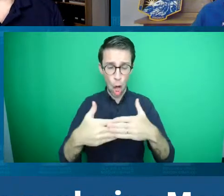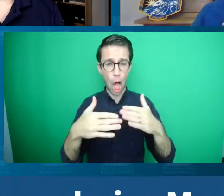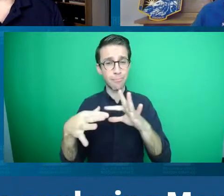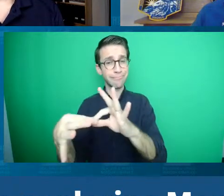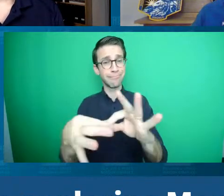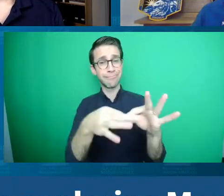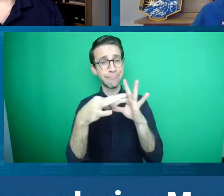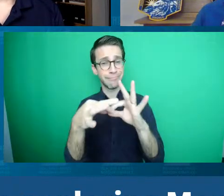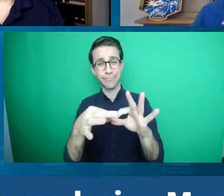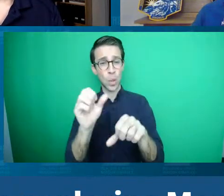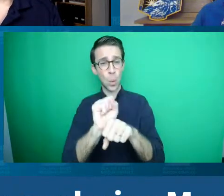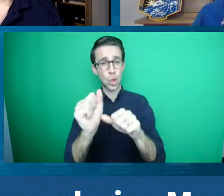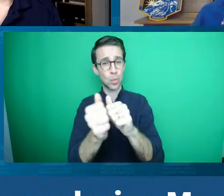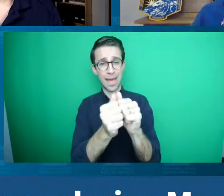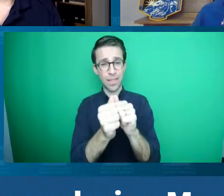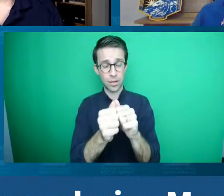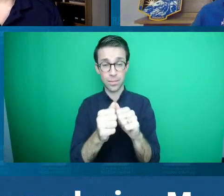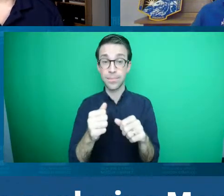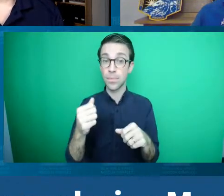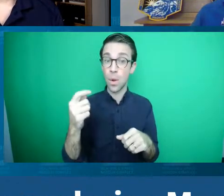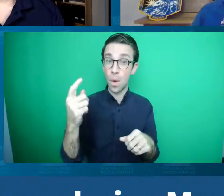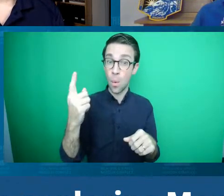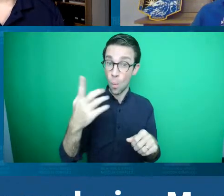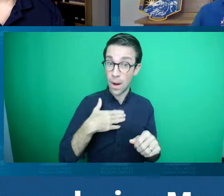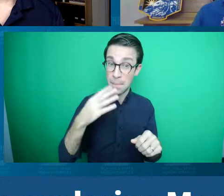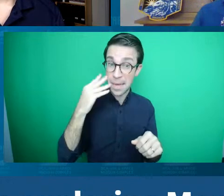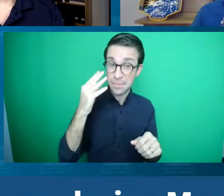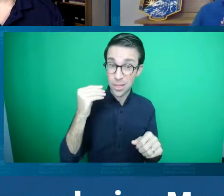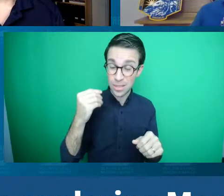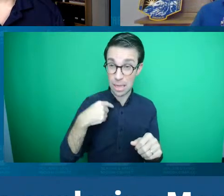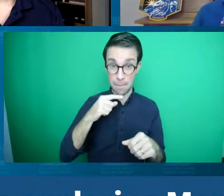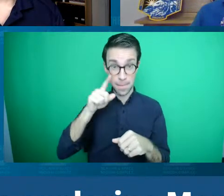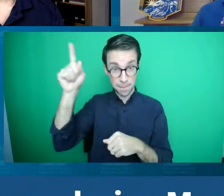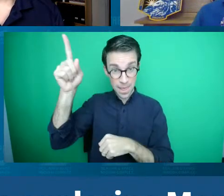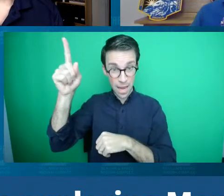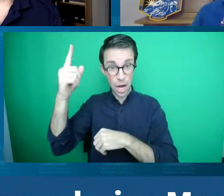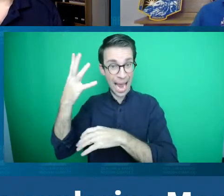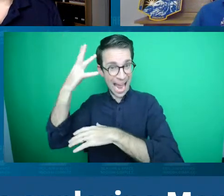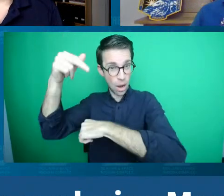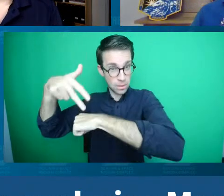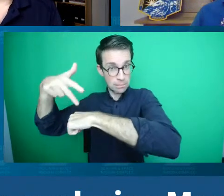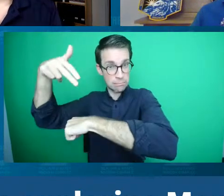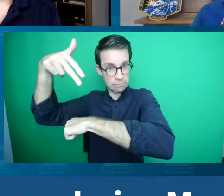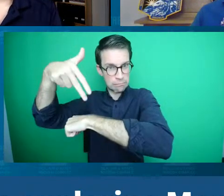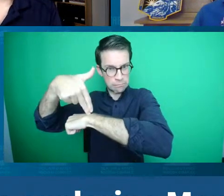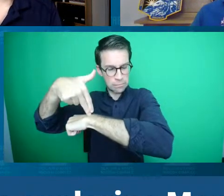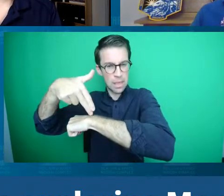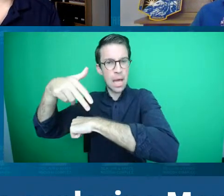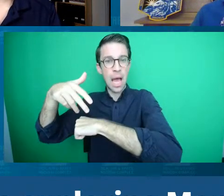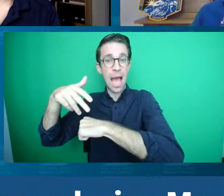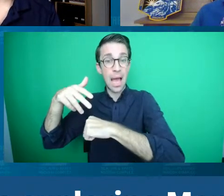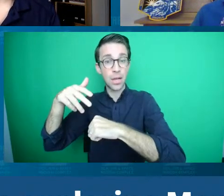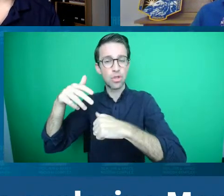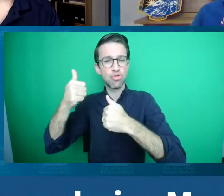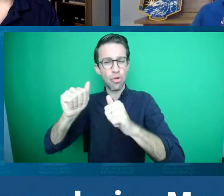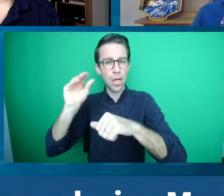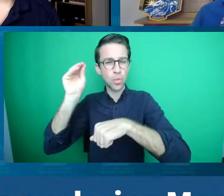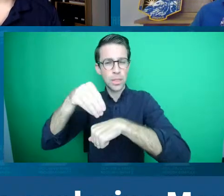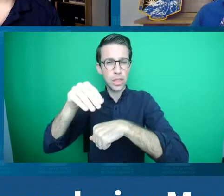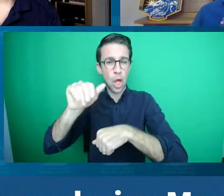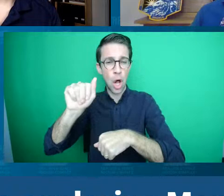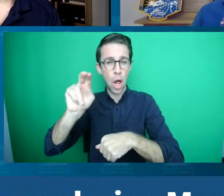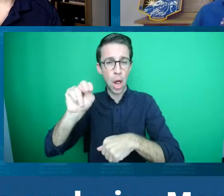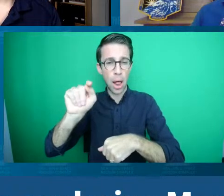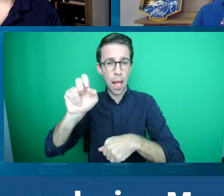installing an antenna, and it wasn't going perfectly well. So